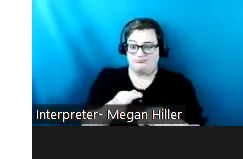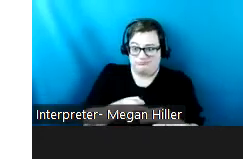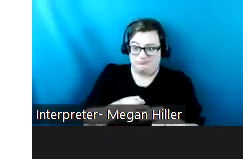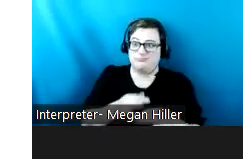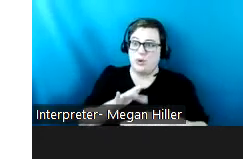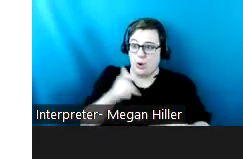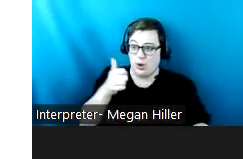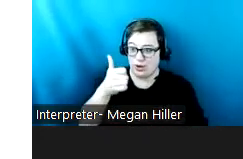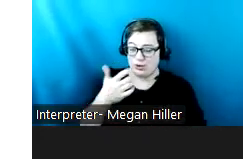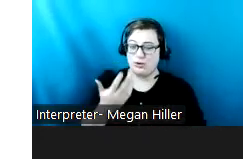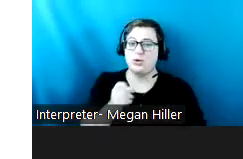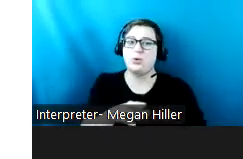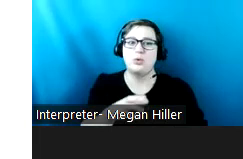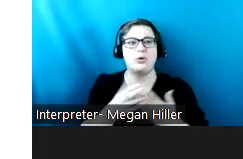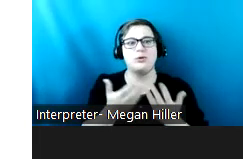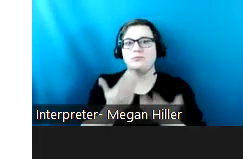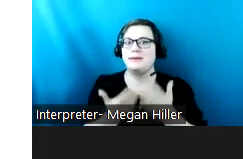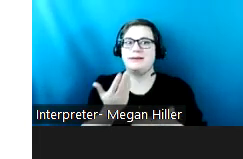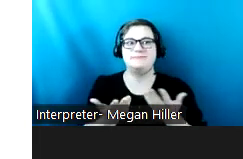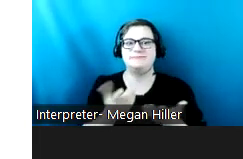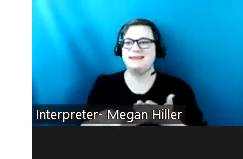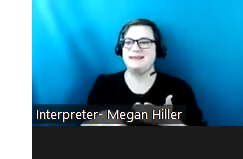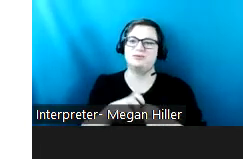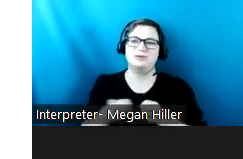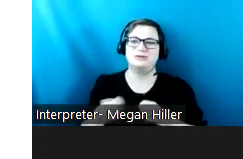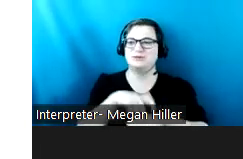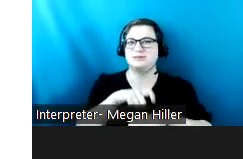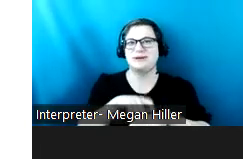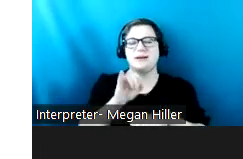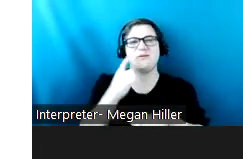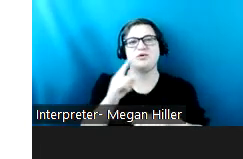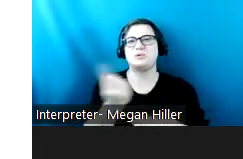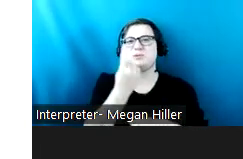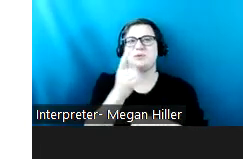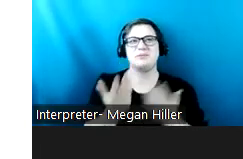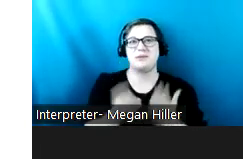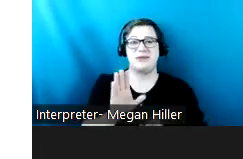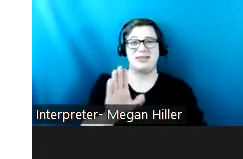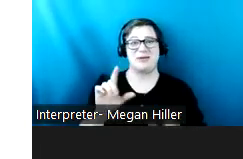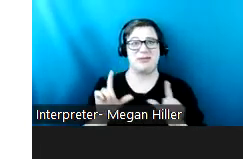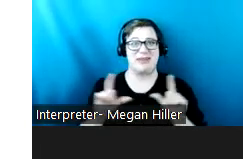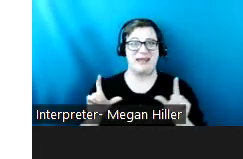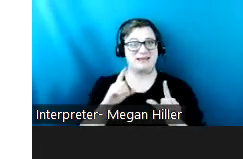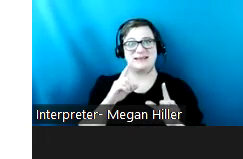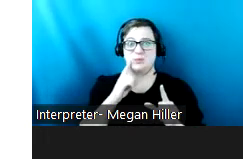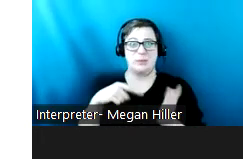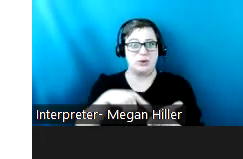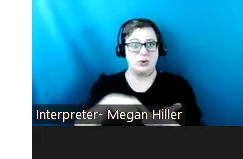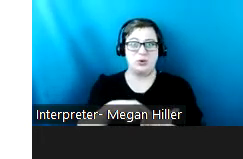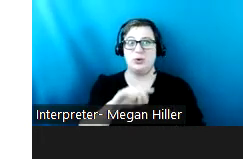than expected, or need some transition time for somebody that maybe their license is coming up April 1 or May